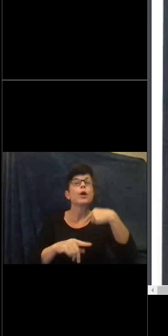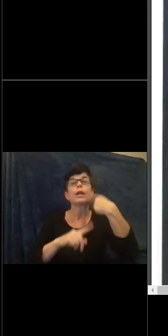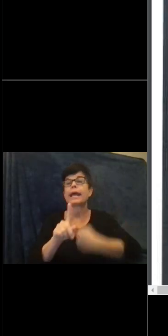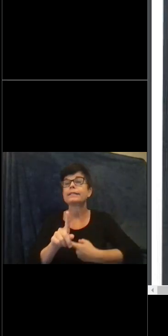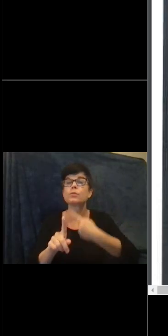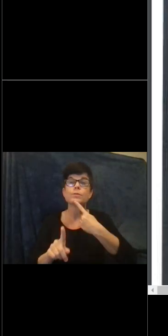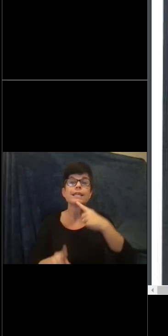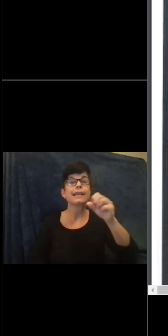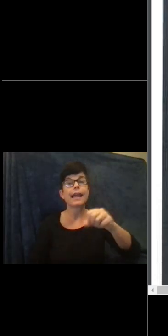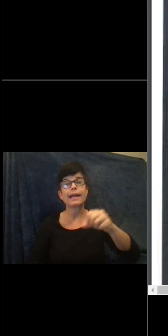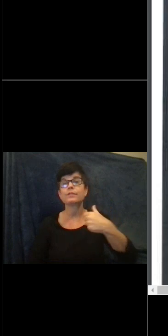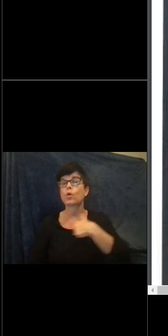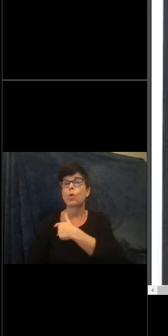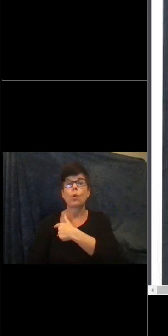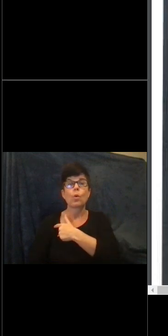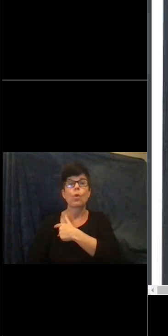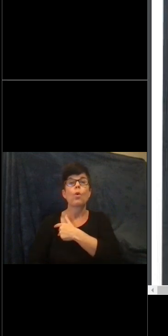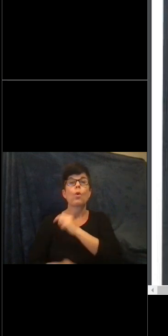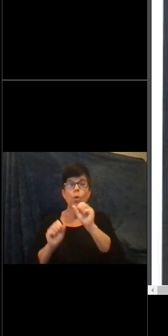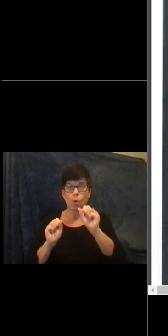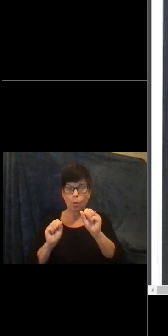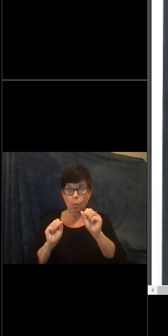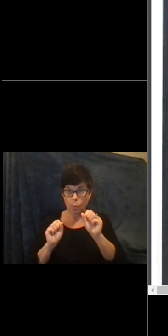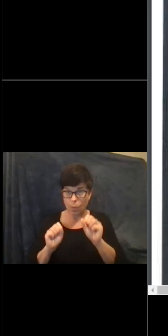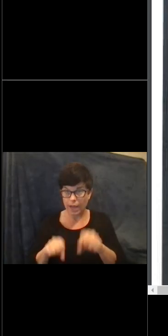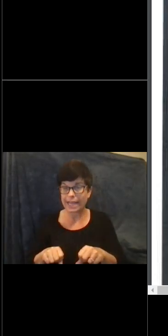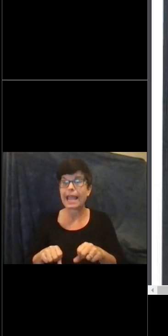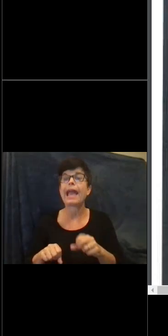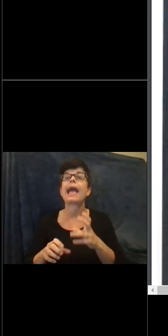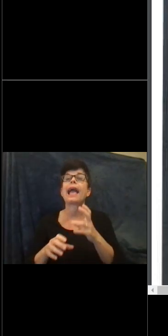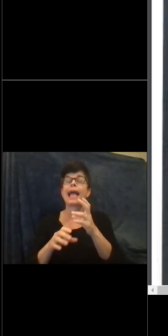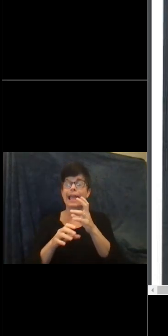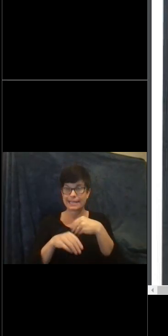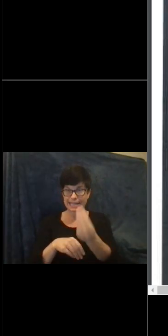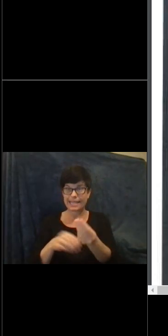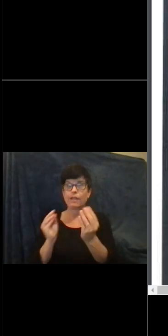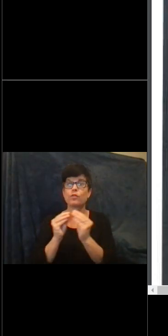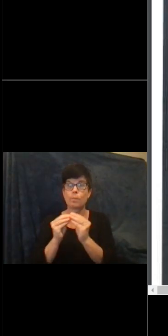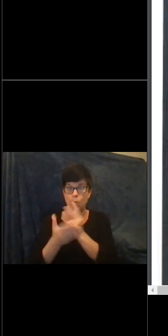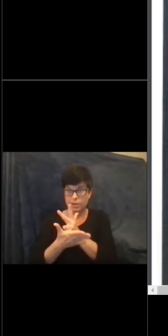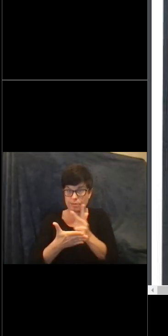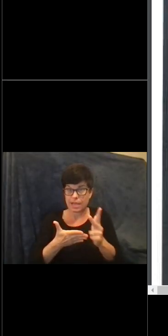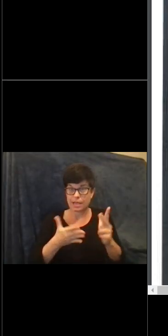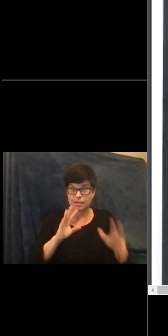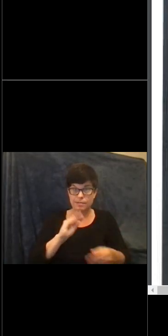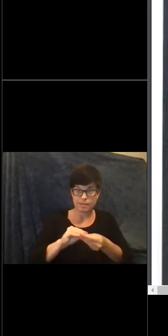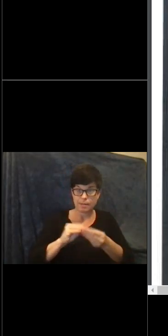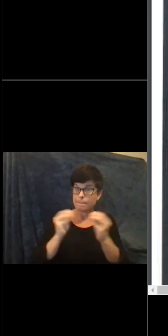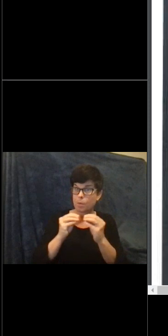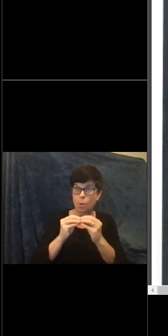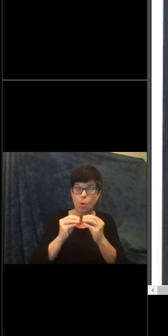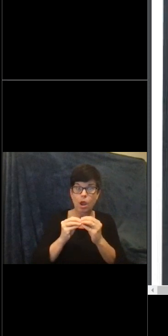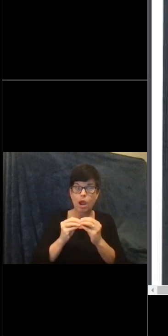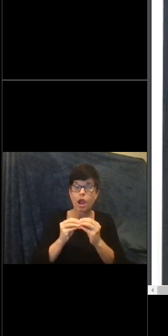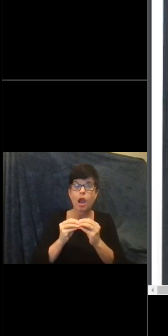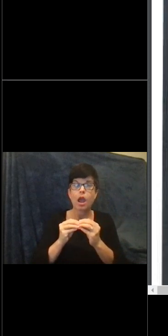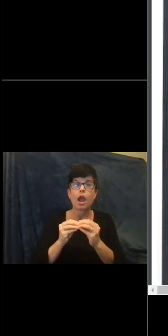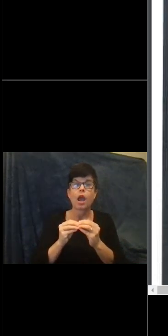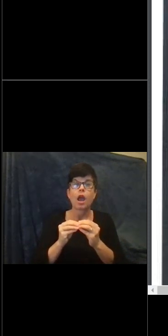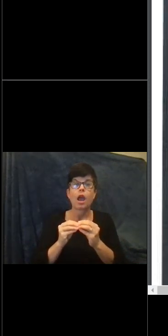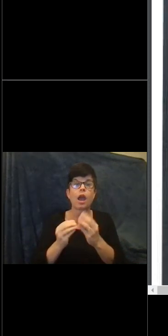say, yes, here's what we would have to do to get you X number of spaces. It might be another deck on